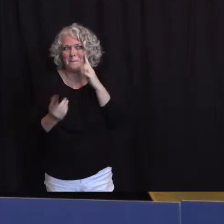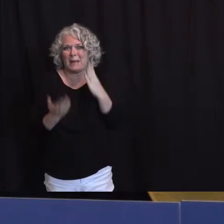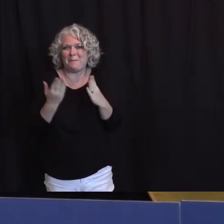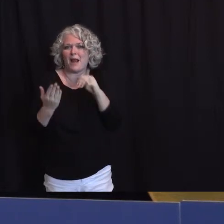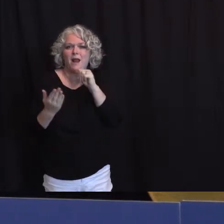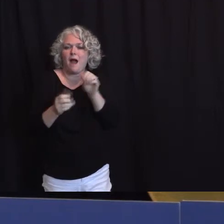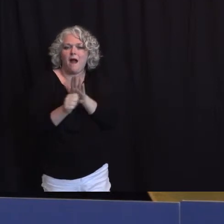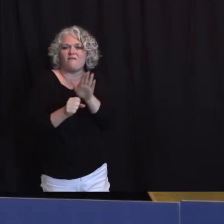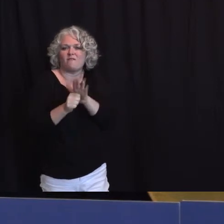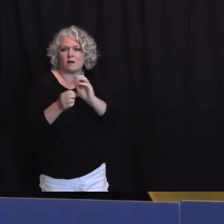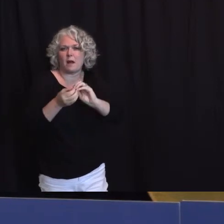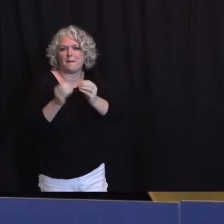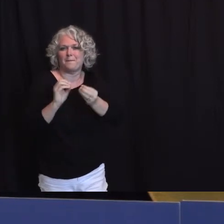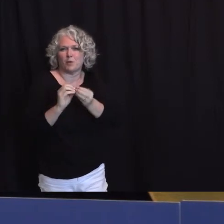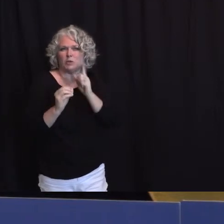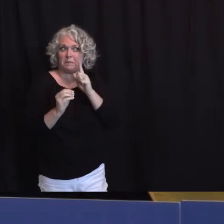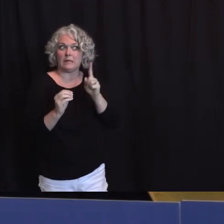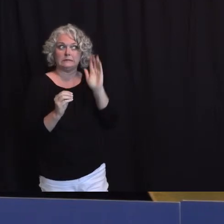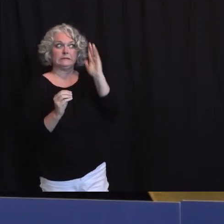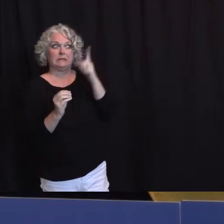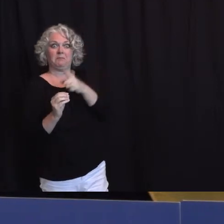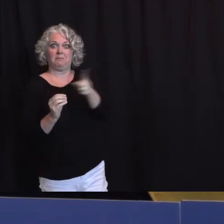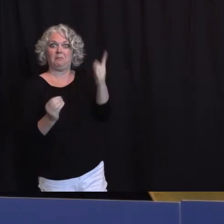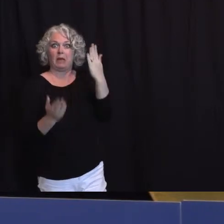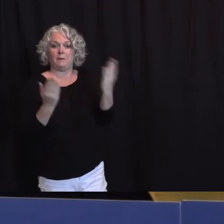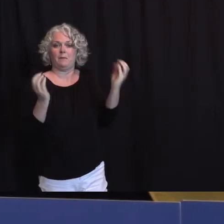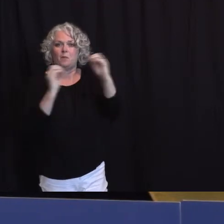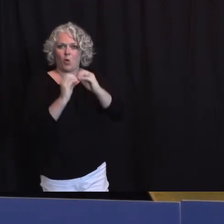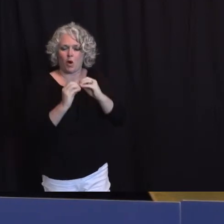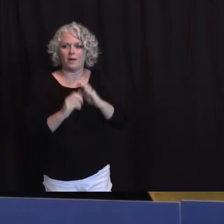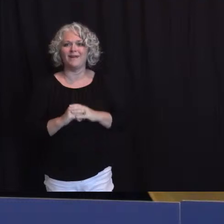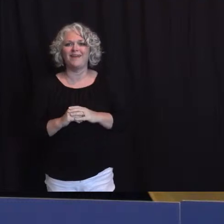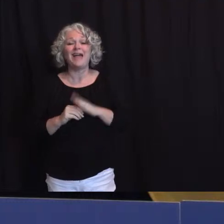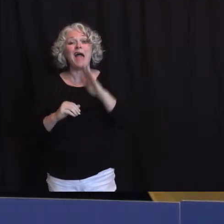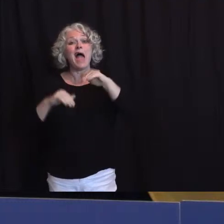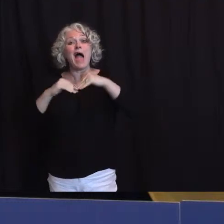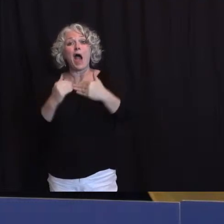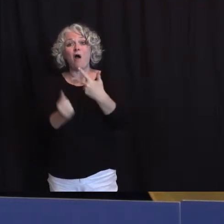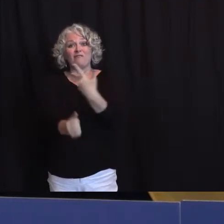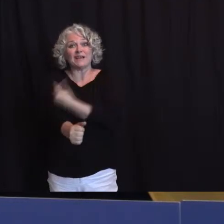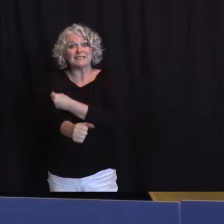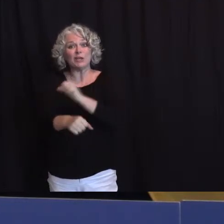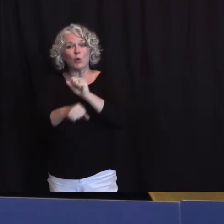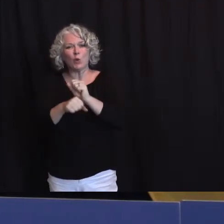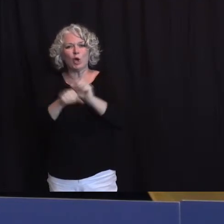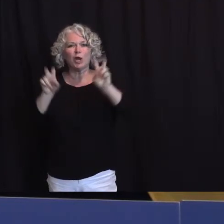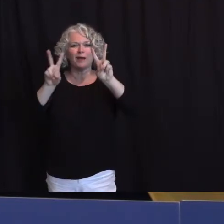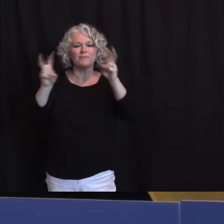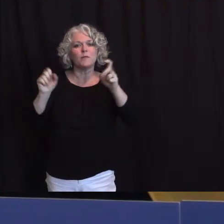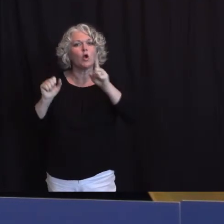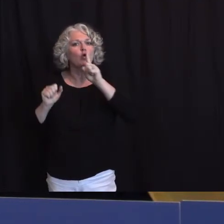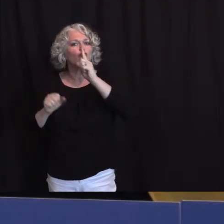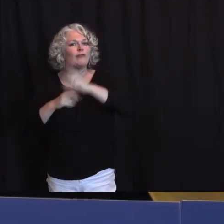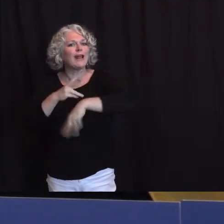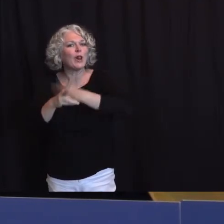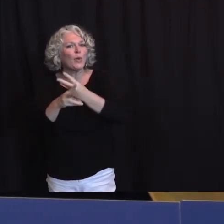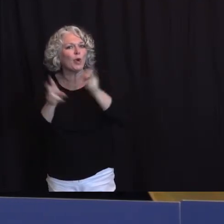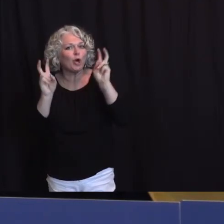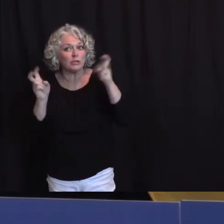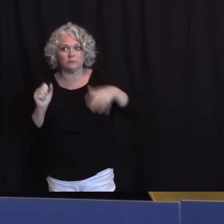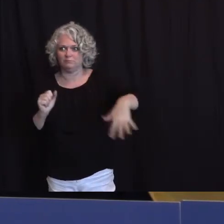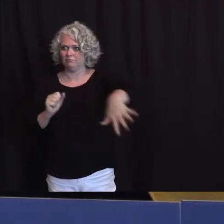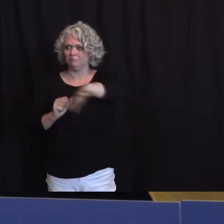looking at how well vaccines are working in the real world is looking at the vaccine effectiveness studies that are